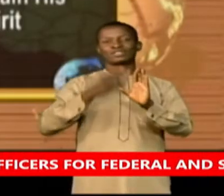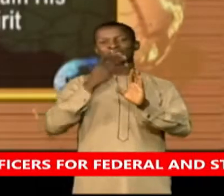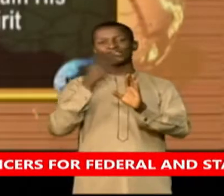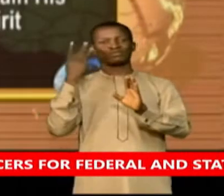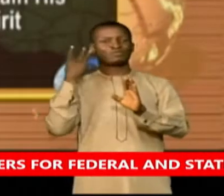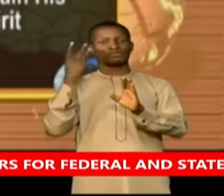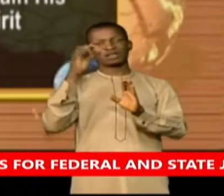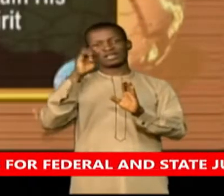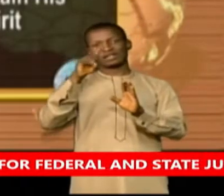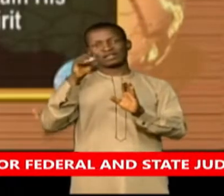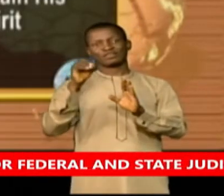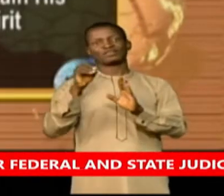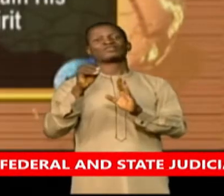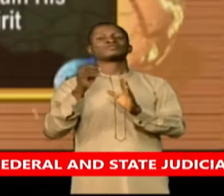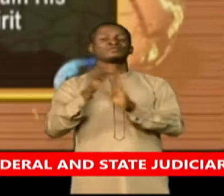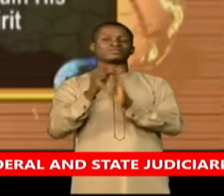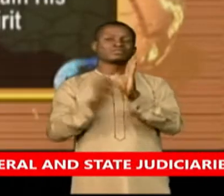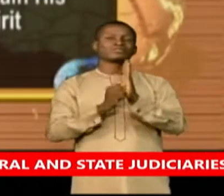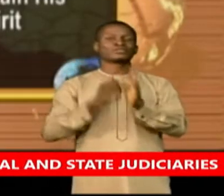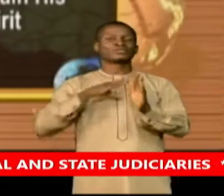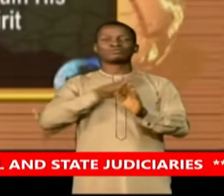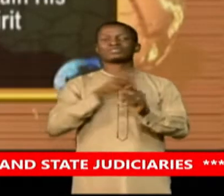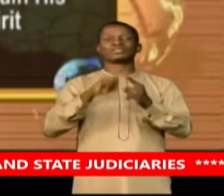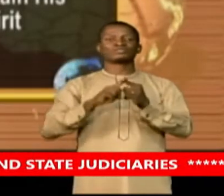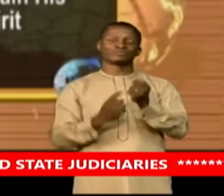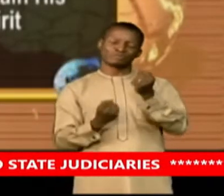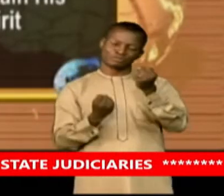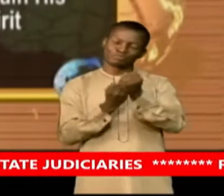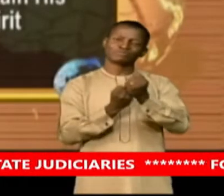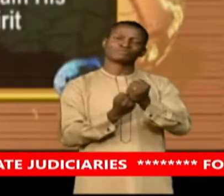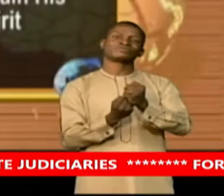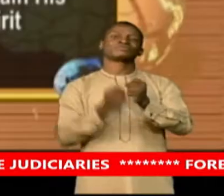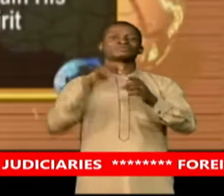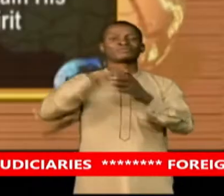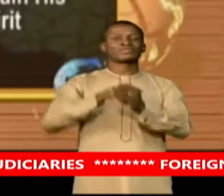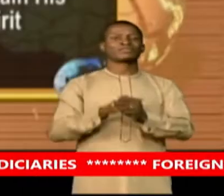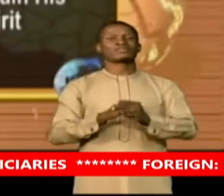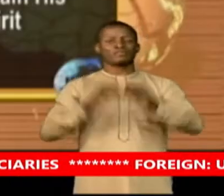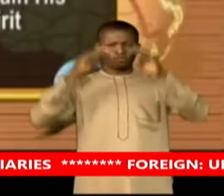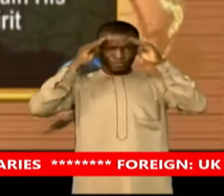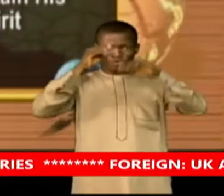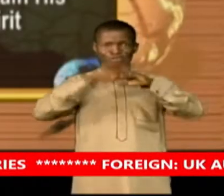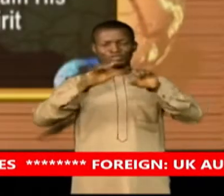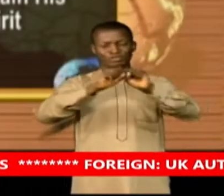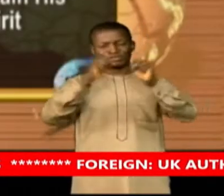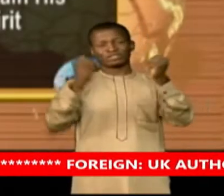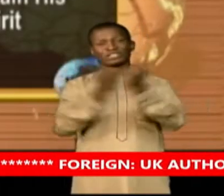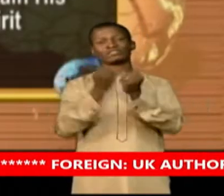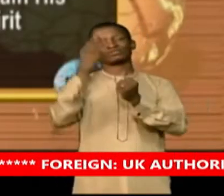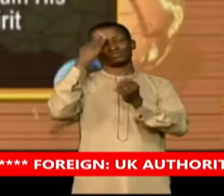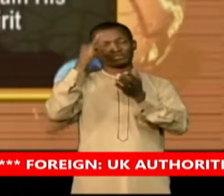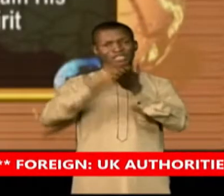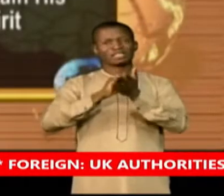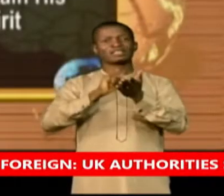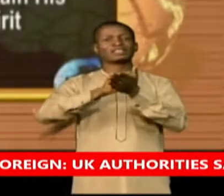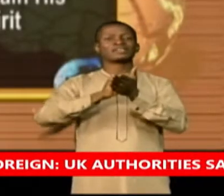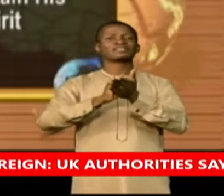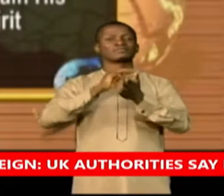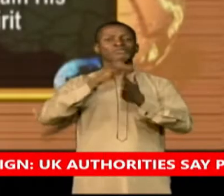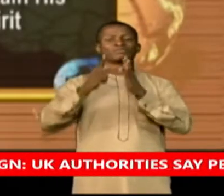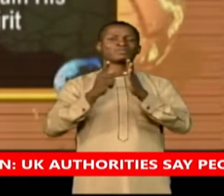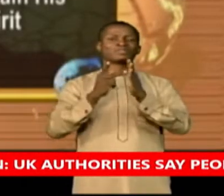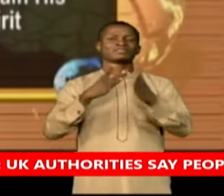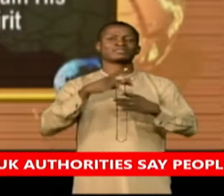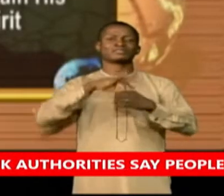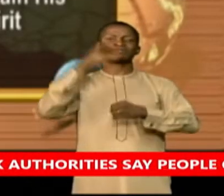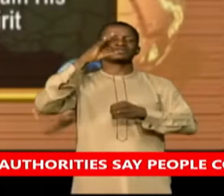Commissioner to further deploy his mortal skills to touch lives and emancipate society, noting that such public-spiritedness would